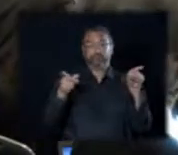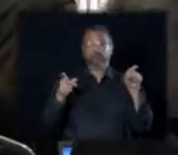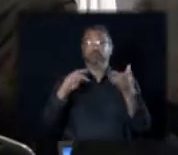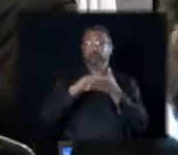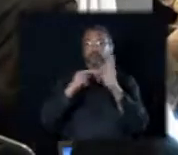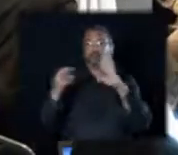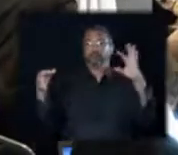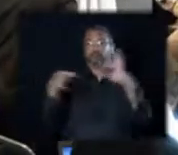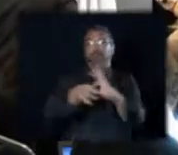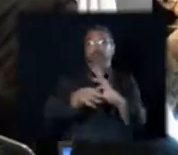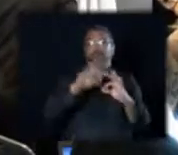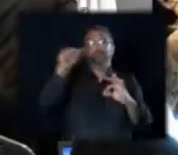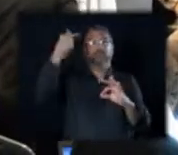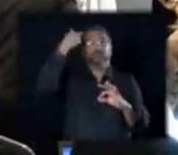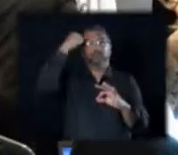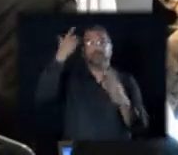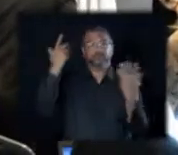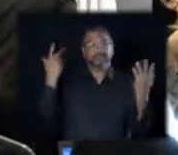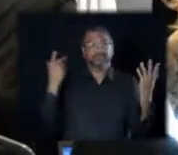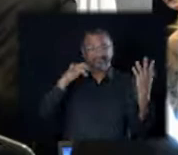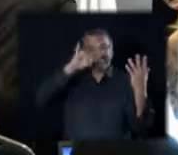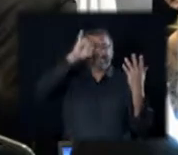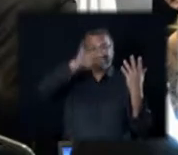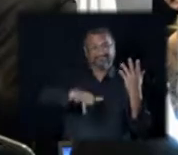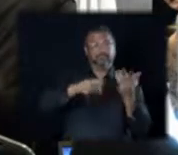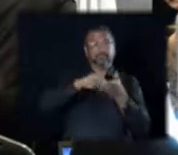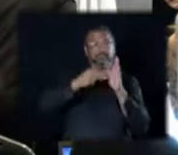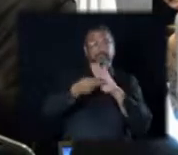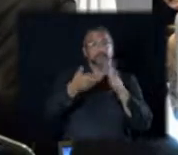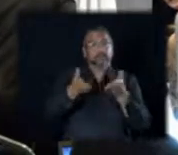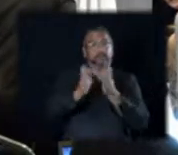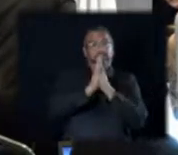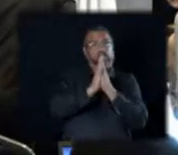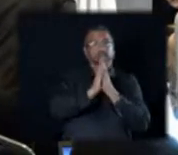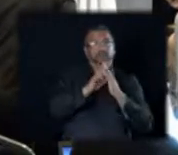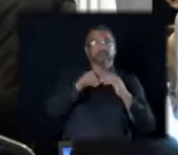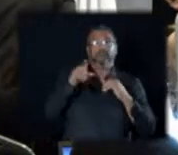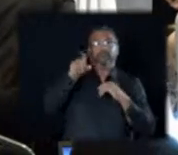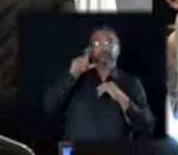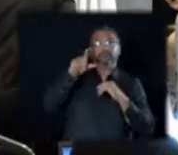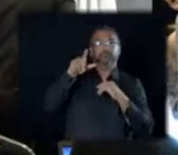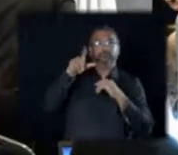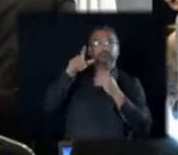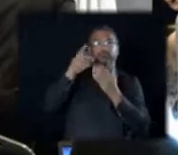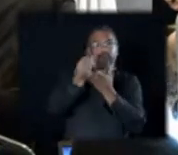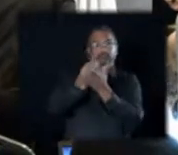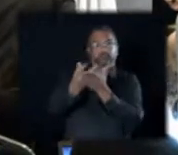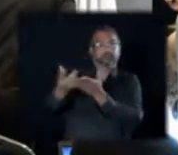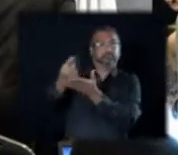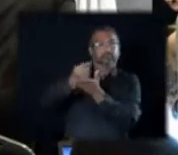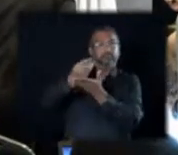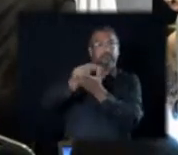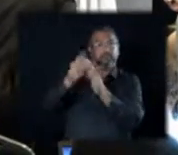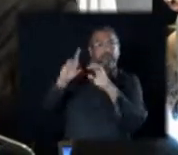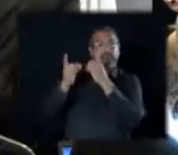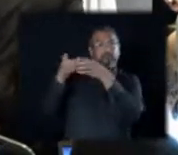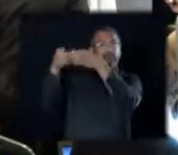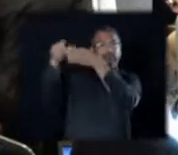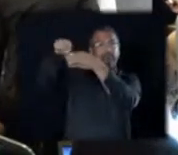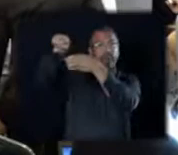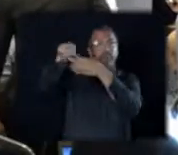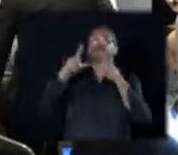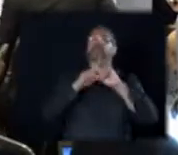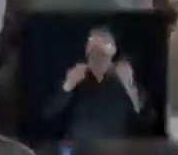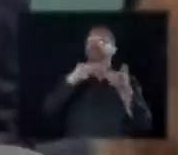The two public corporations belong essentially to the central government, and that's what's being requested by the Treasury.